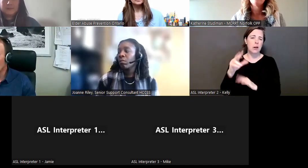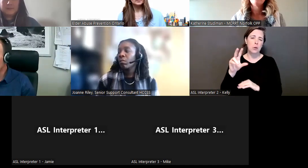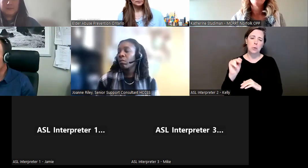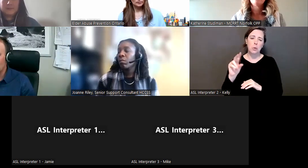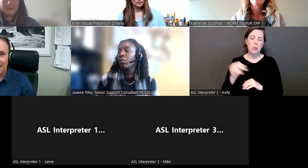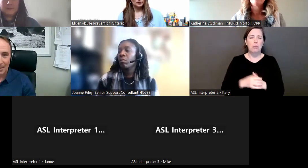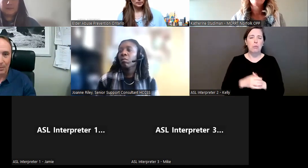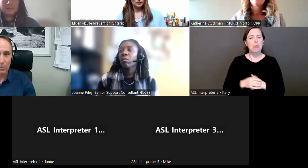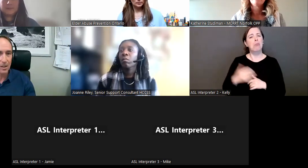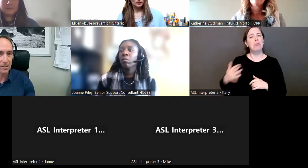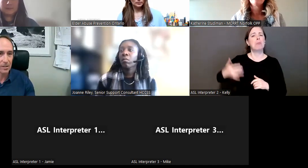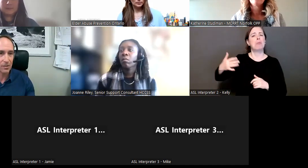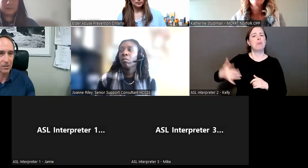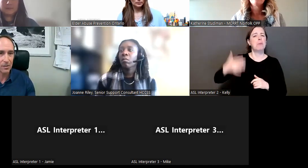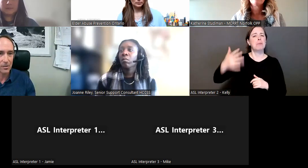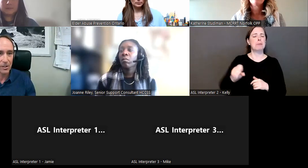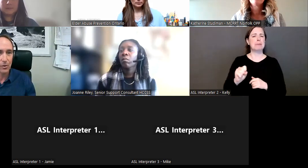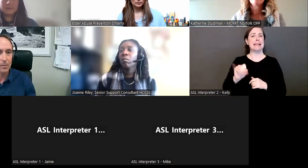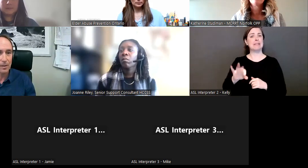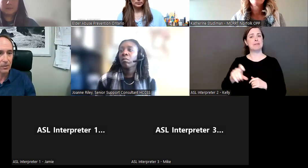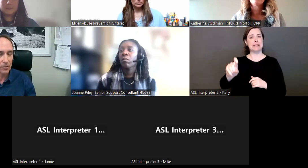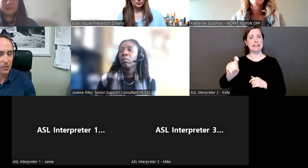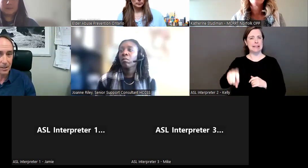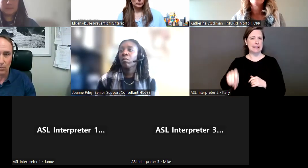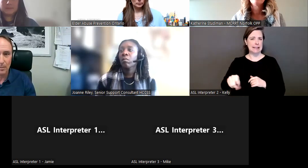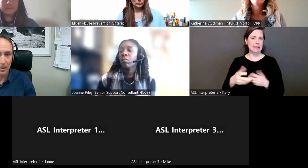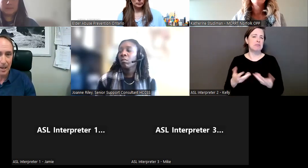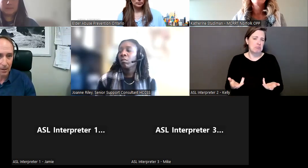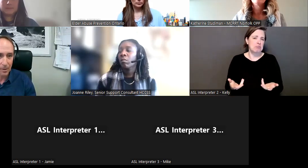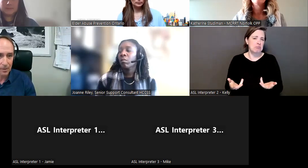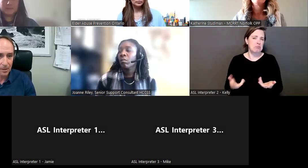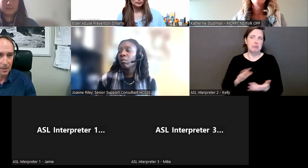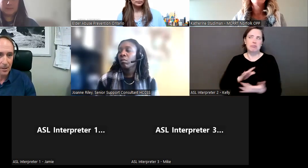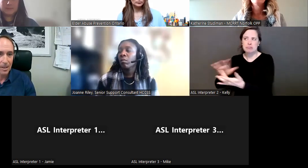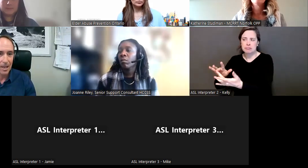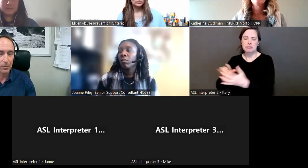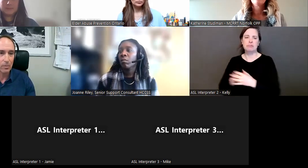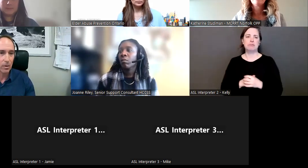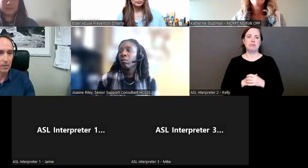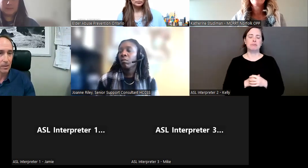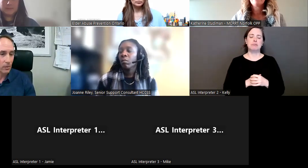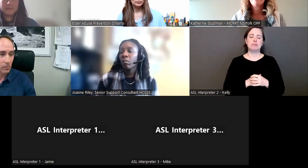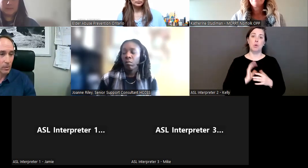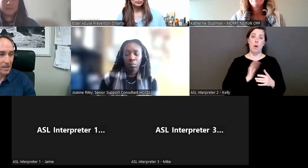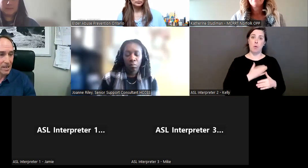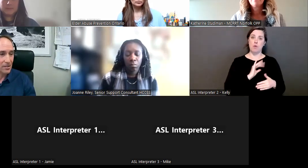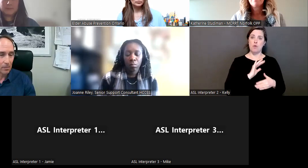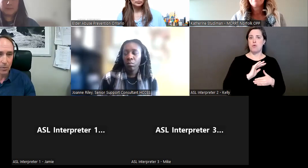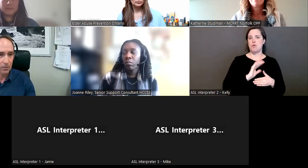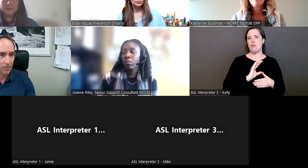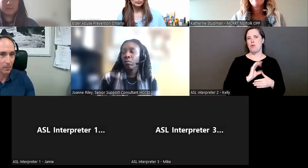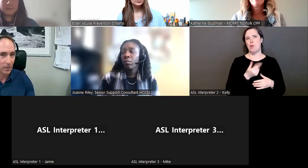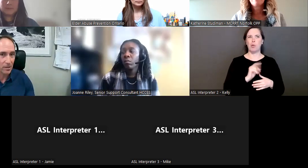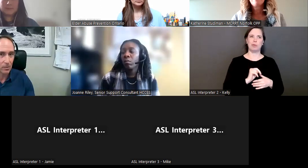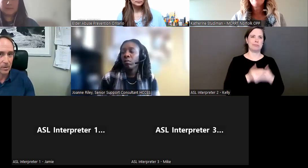our intake process, it's determined that there's a criminal element and we need